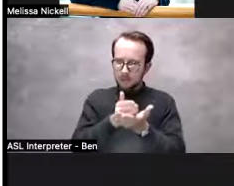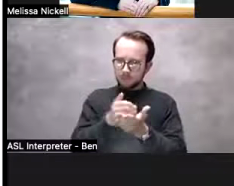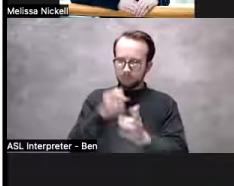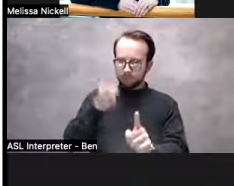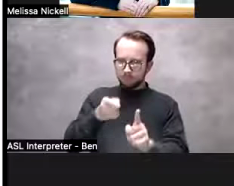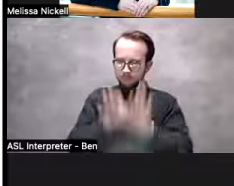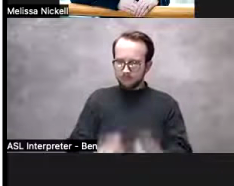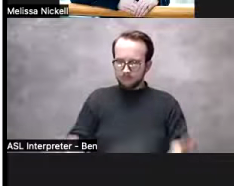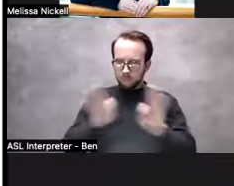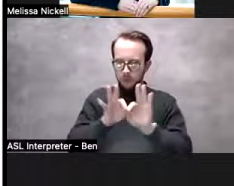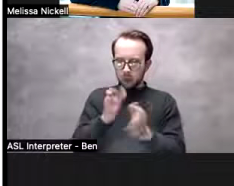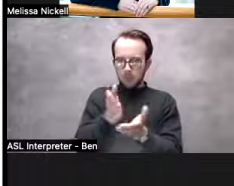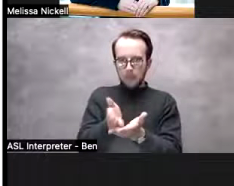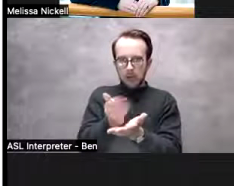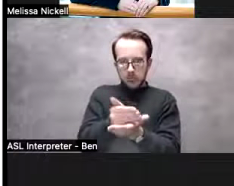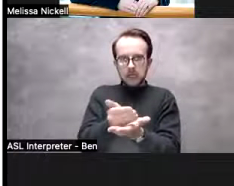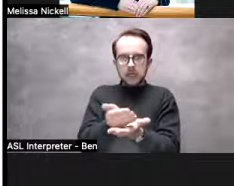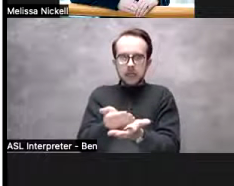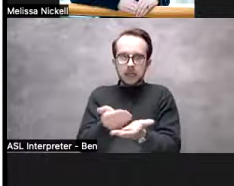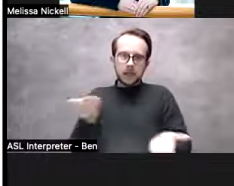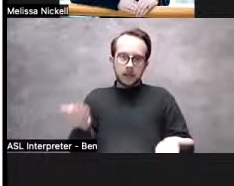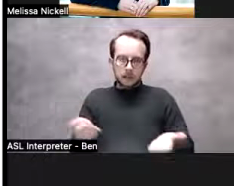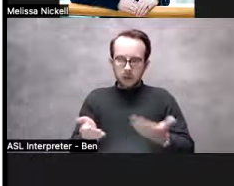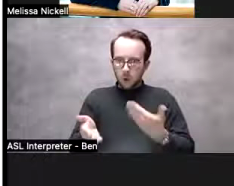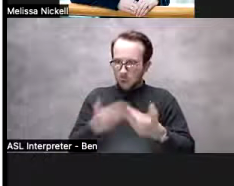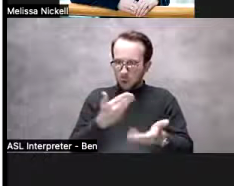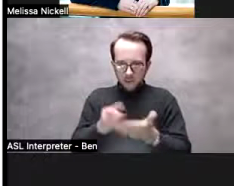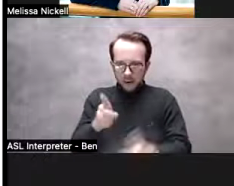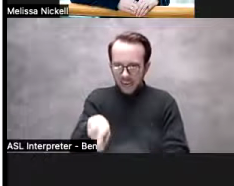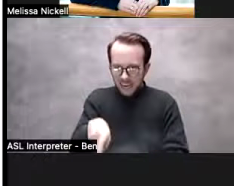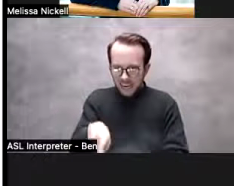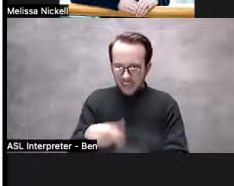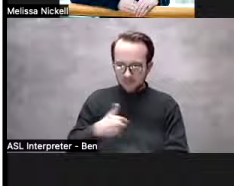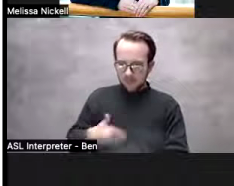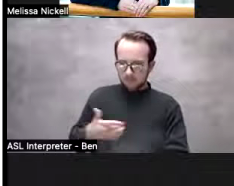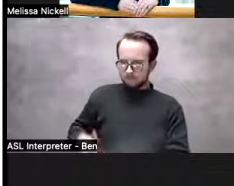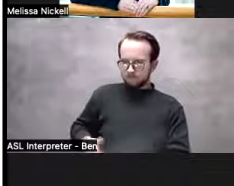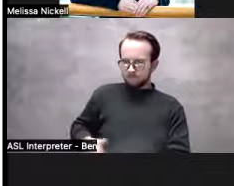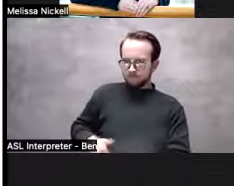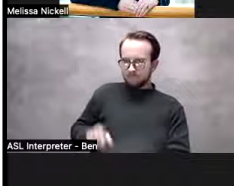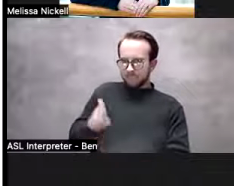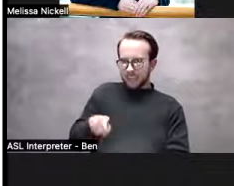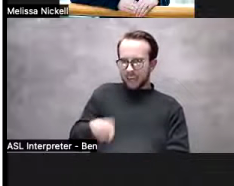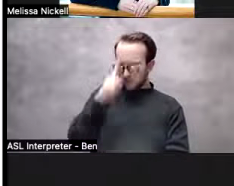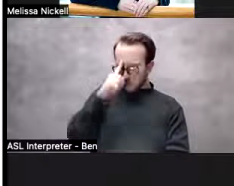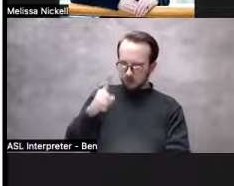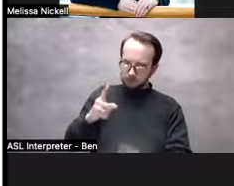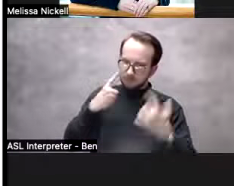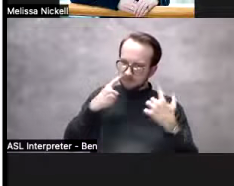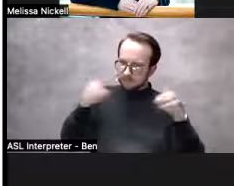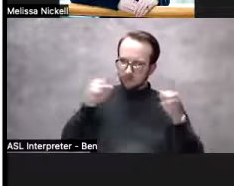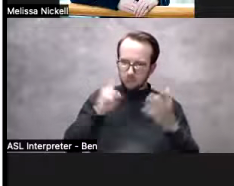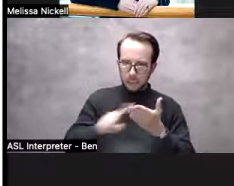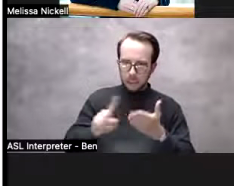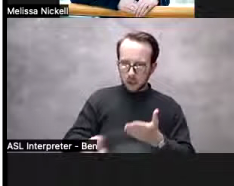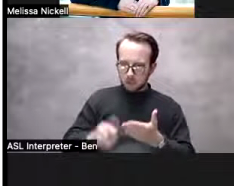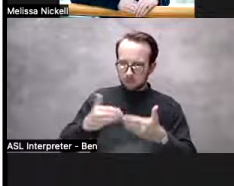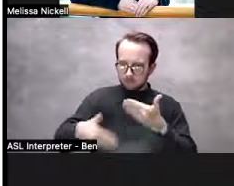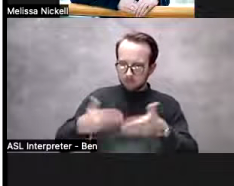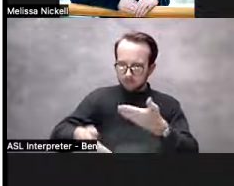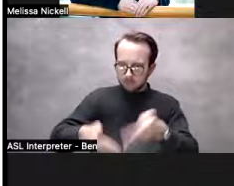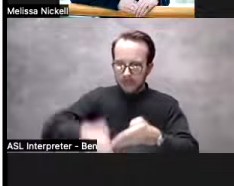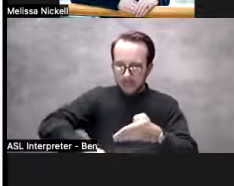to budget whatever you need, whatever you feel you need in order to carry out that research. I know sometimes we think that, if we